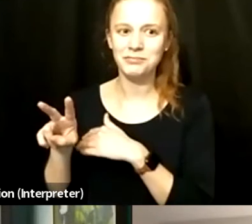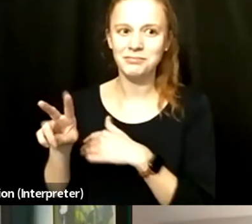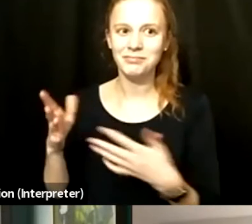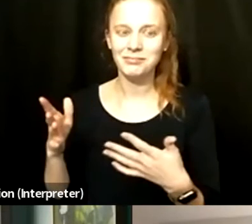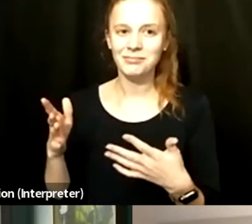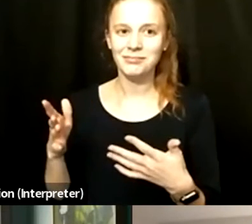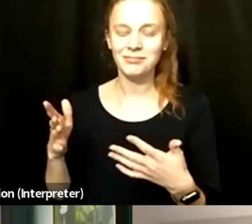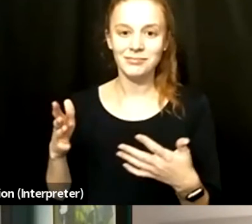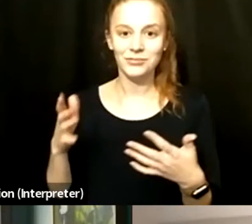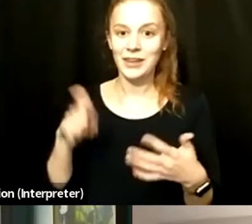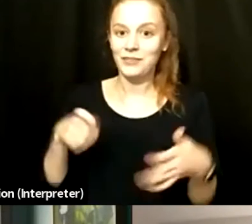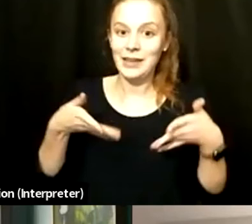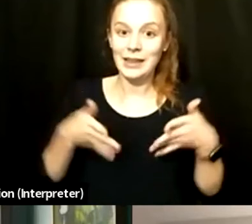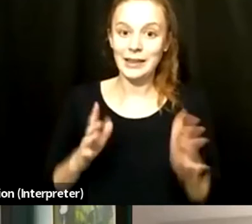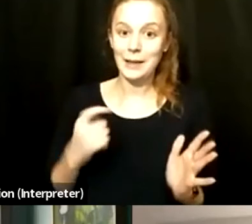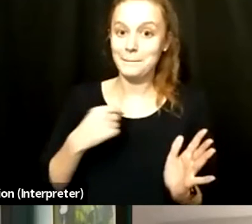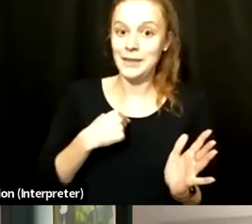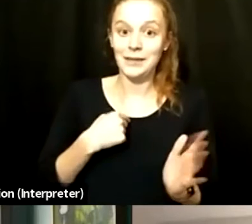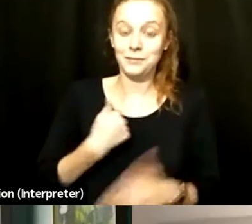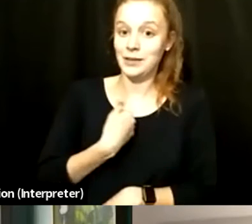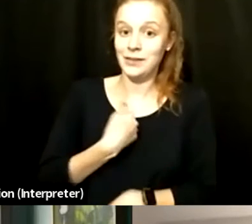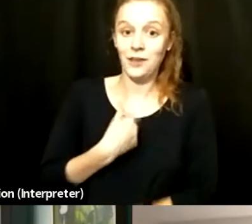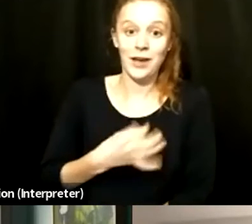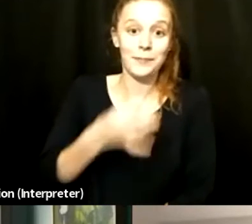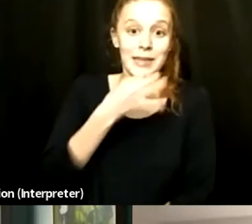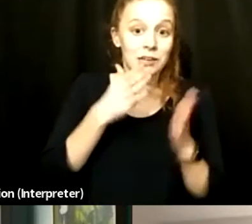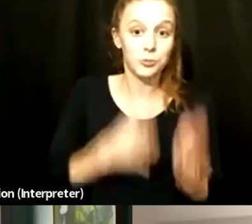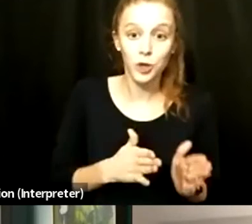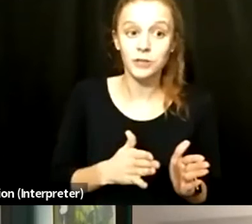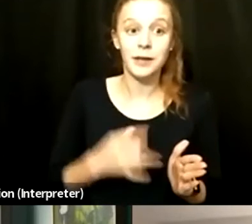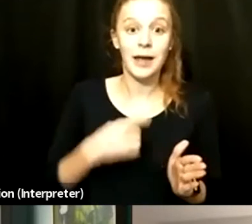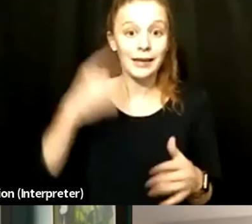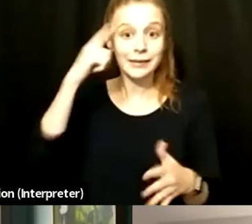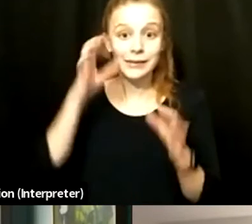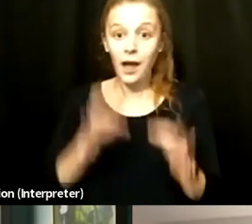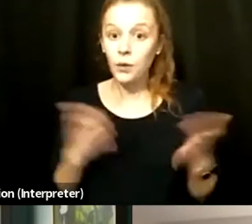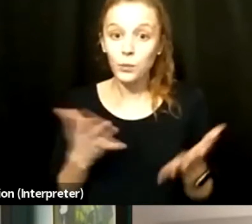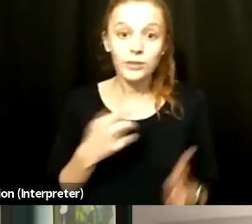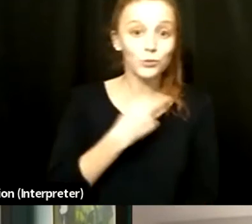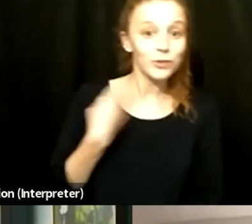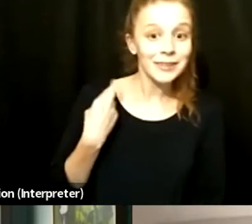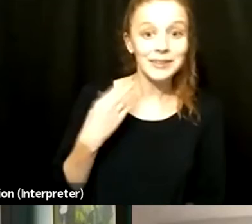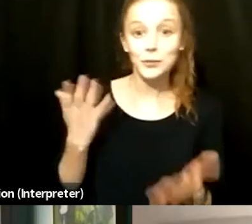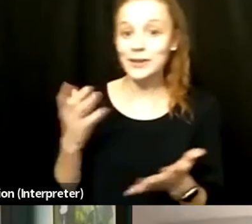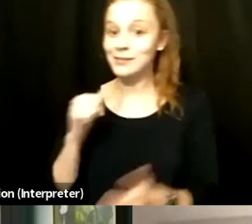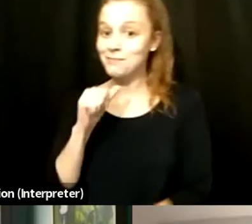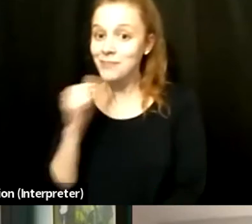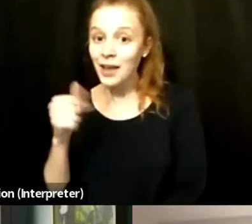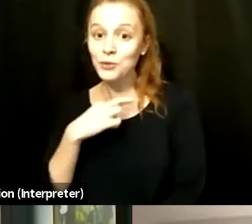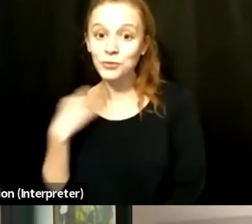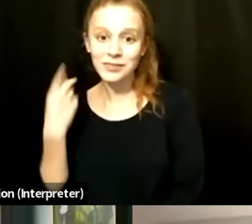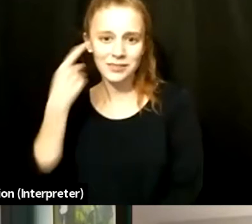letting me be the expert of what's too risky and what's not was important. I also noticed at